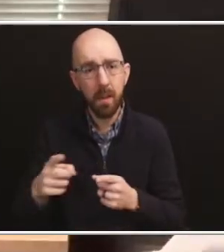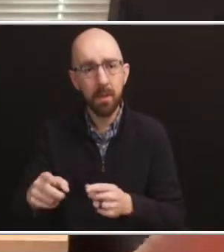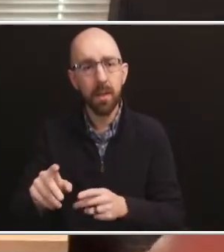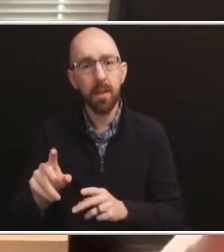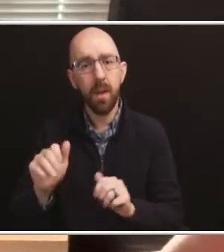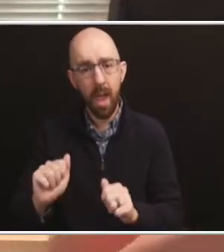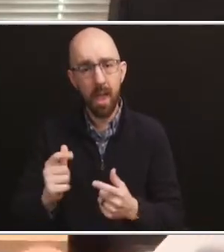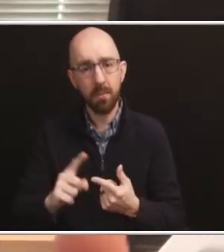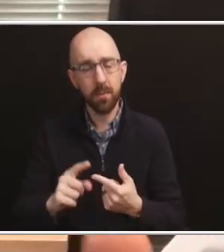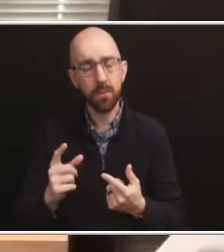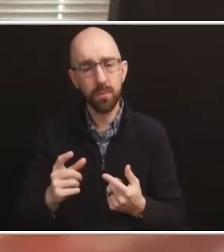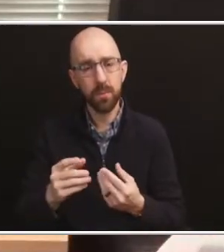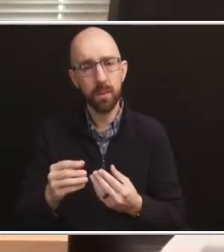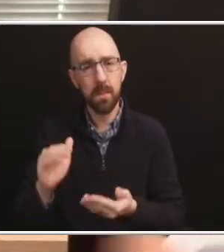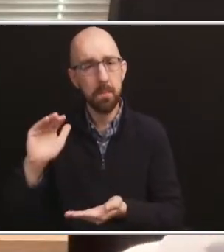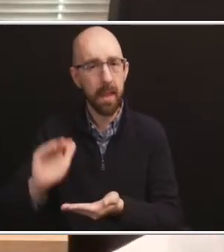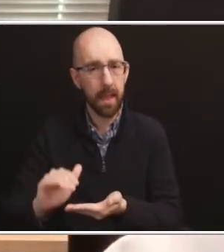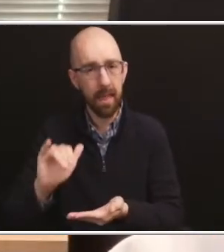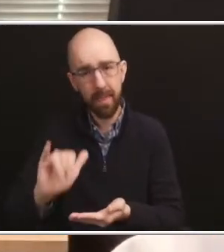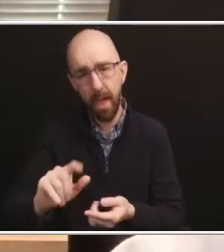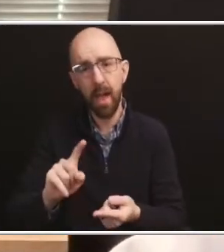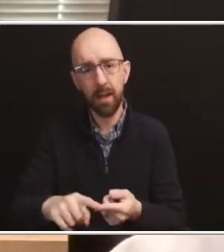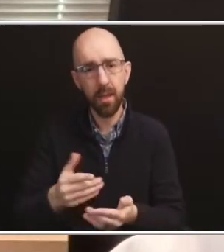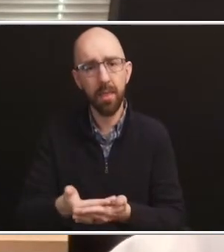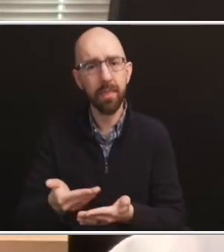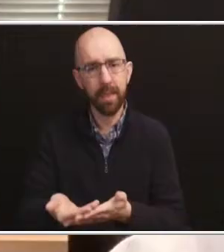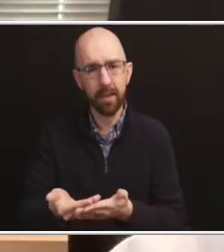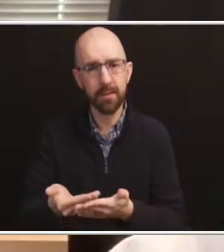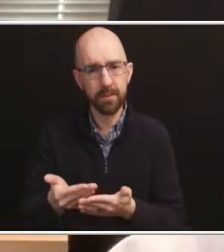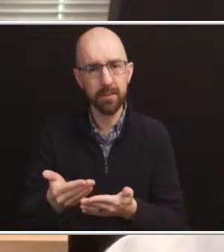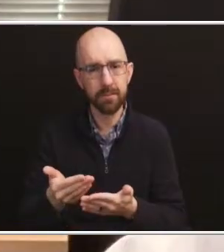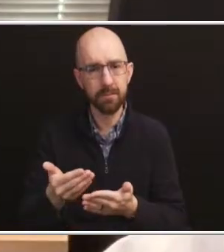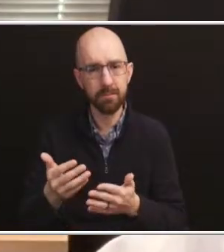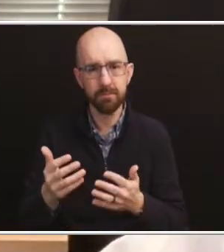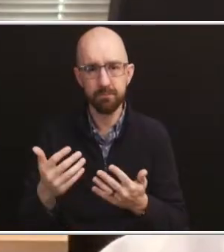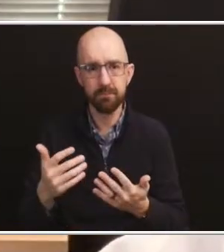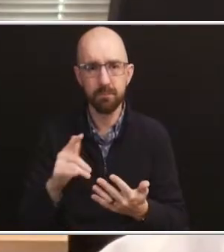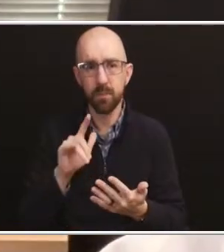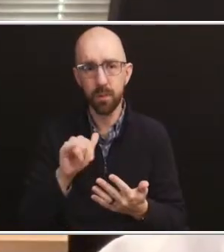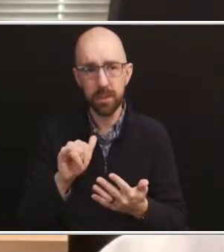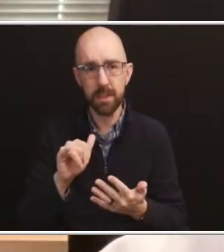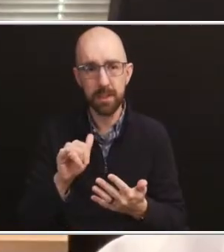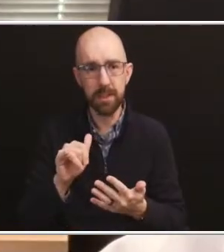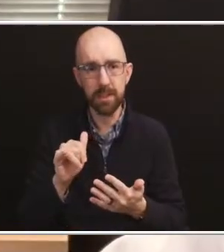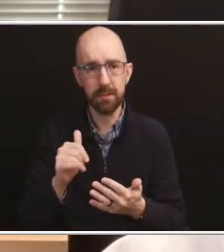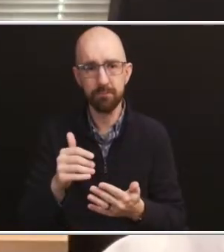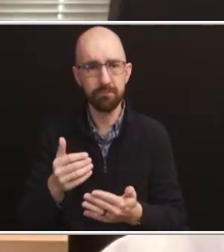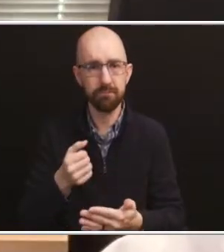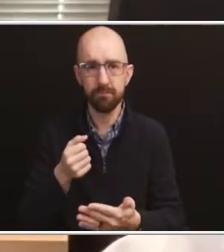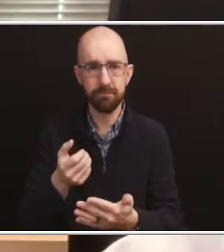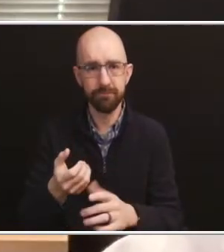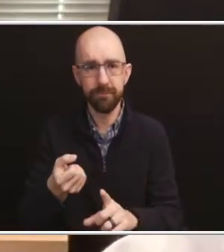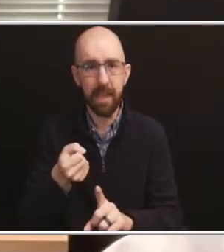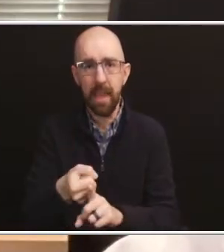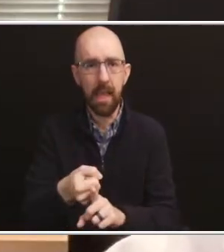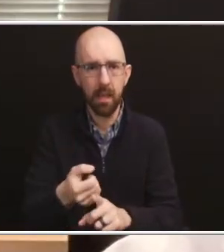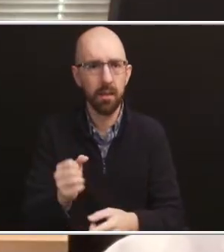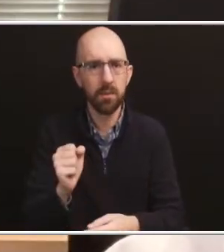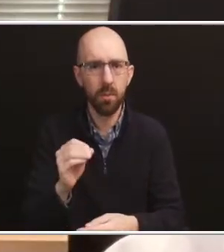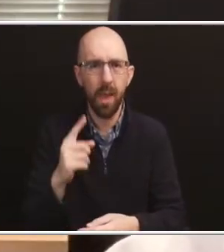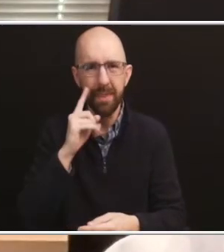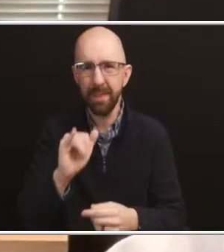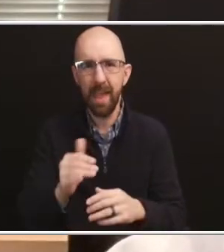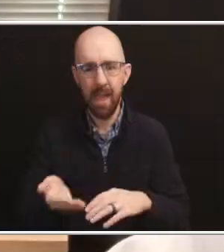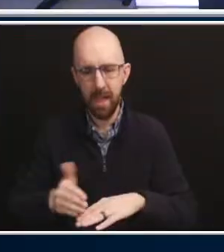to be mitigated until things kind of met at the road. And I think that's probably what happened. And things escalated